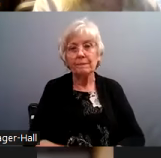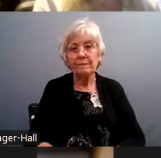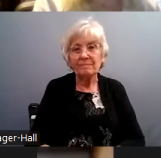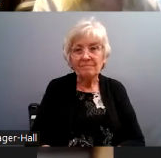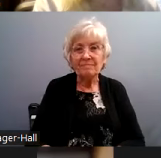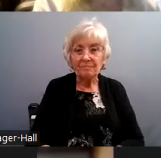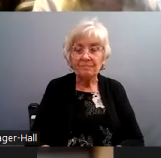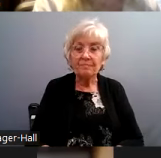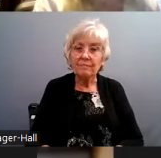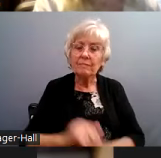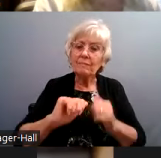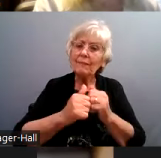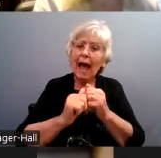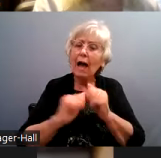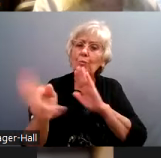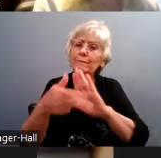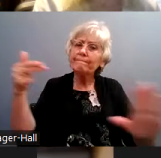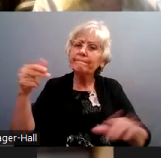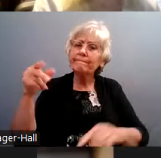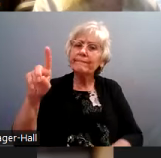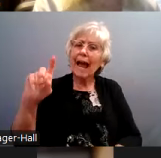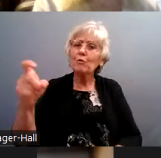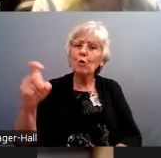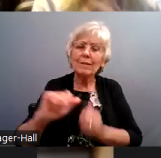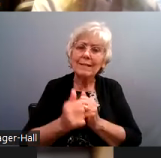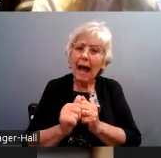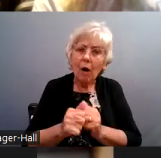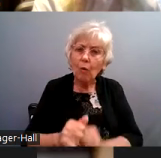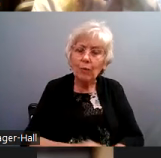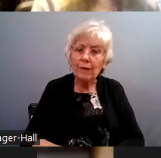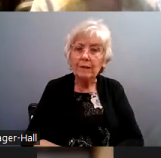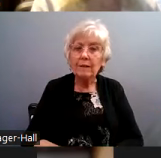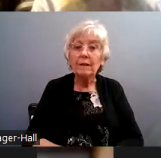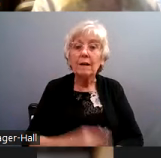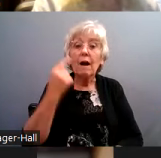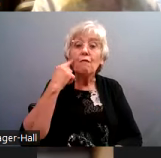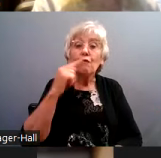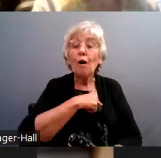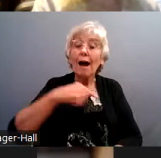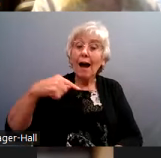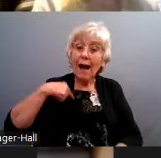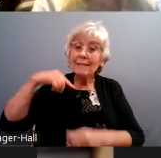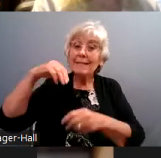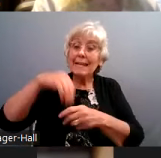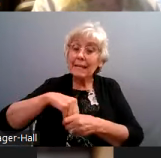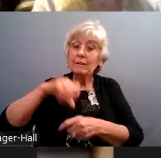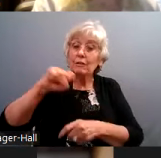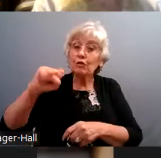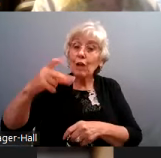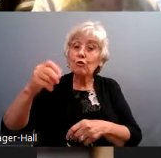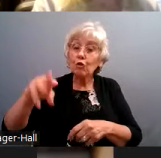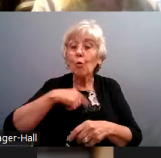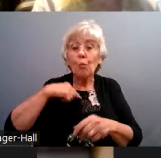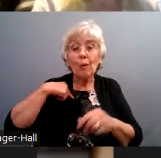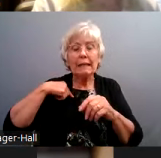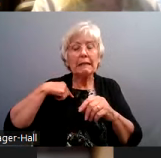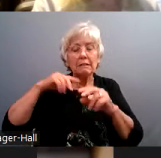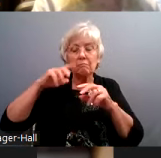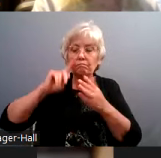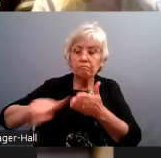So how do we diagnose it? So for us at the shelter, it's going to be at intake. When we take